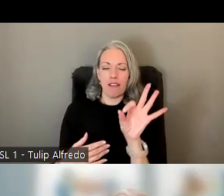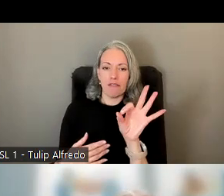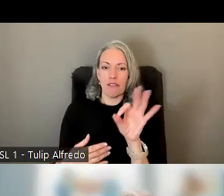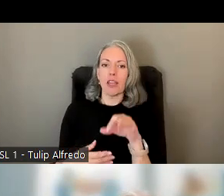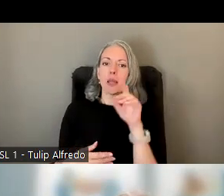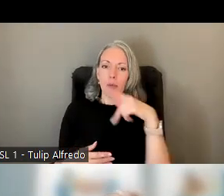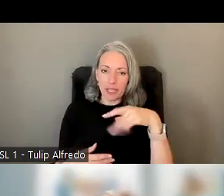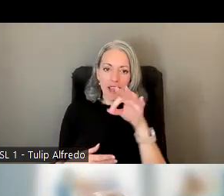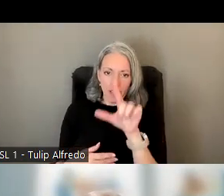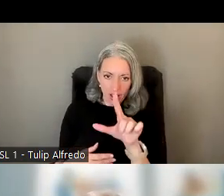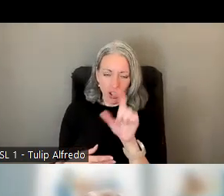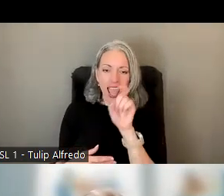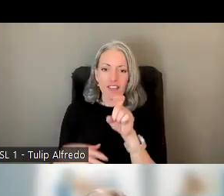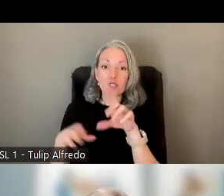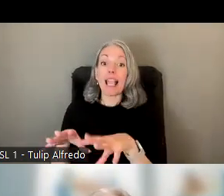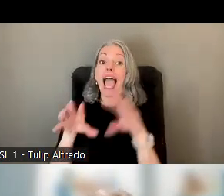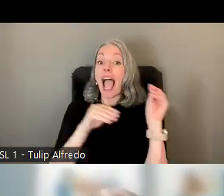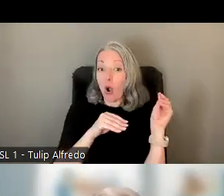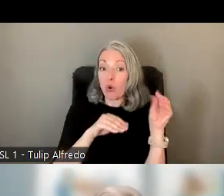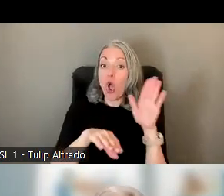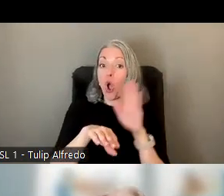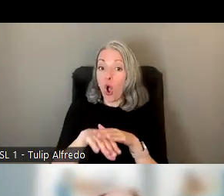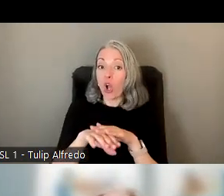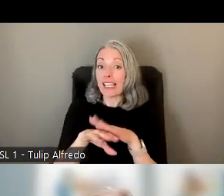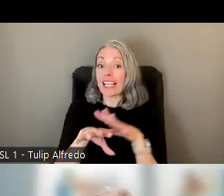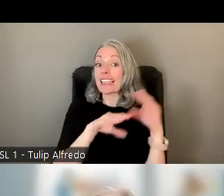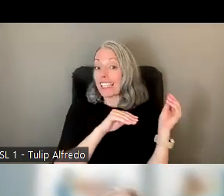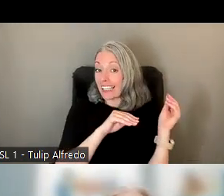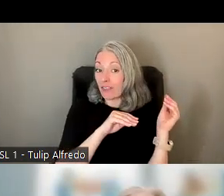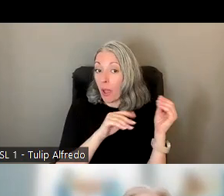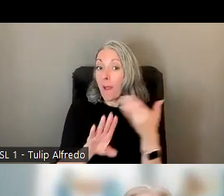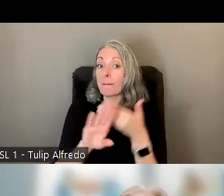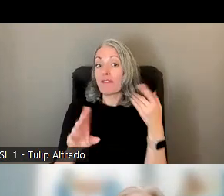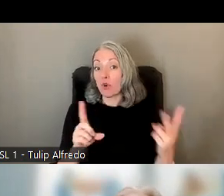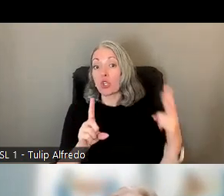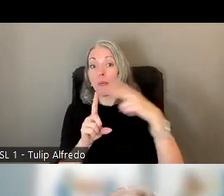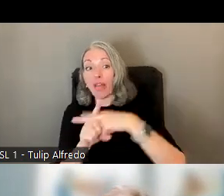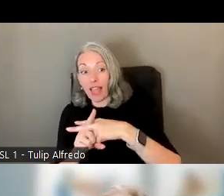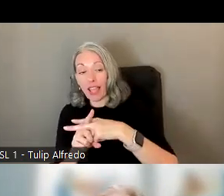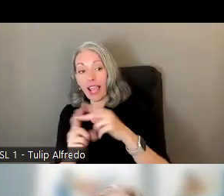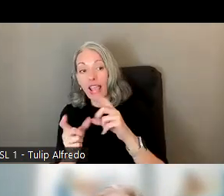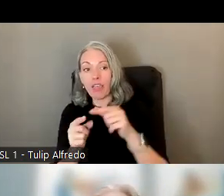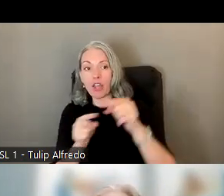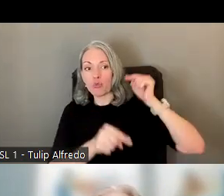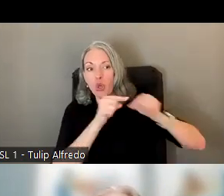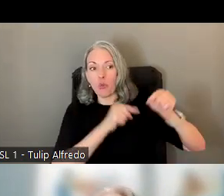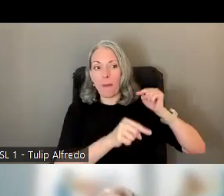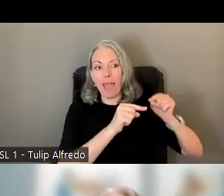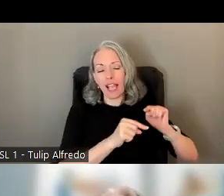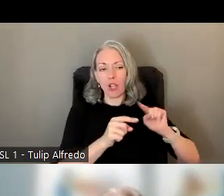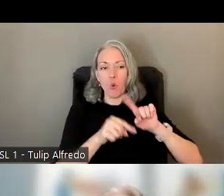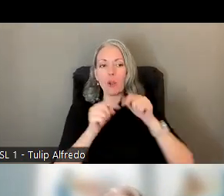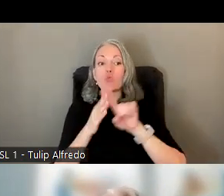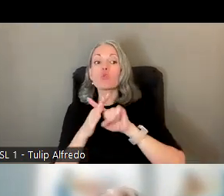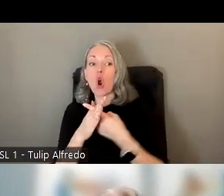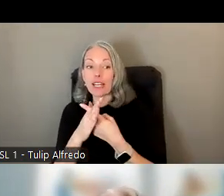to already be out on leave before you can apply for it. And then it backdates to when you first had to go out on leave. But what